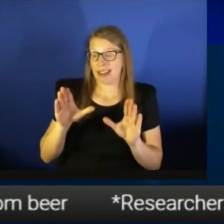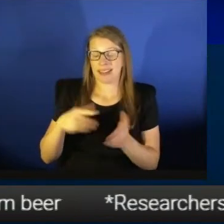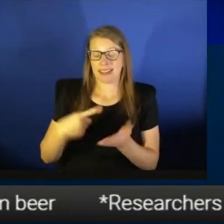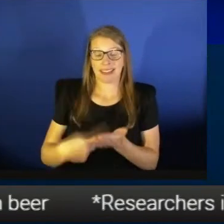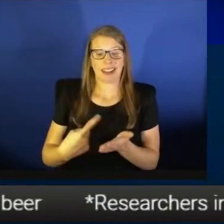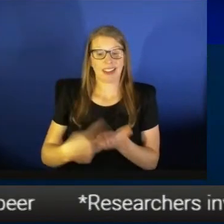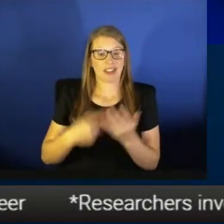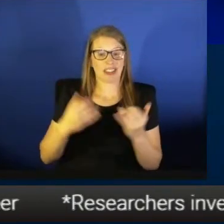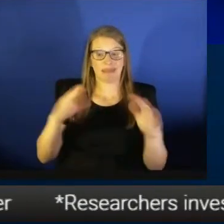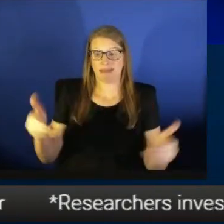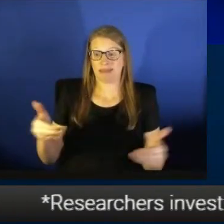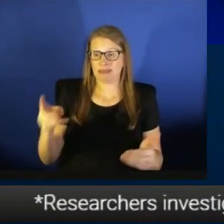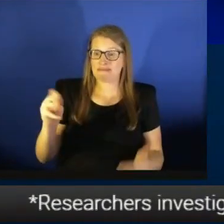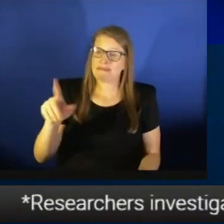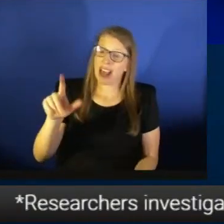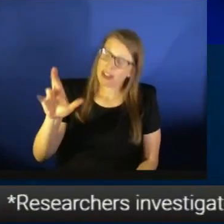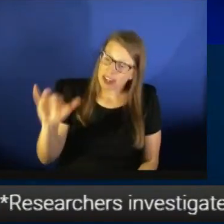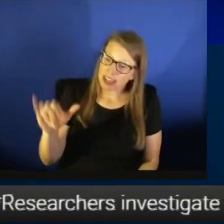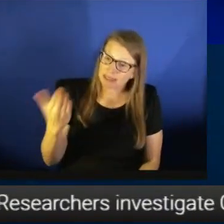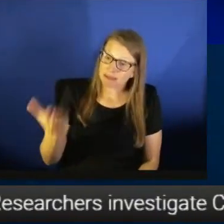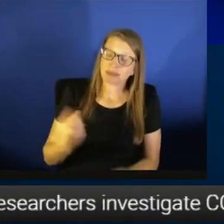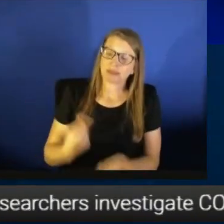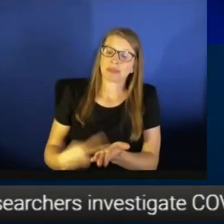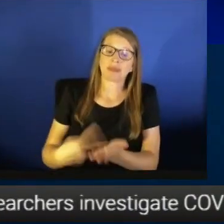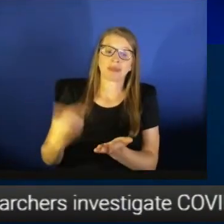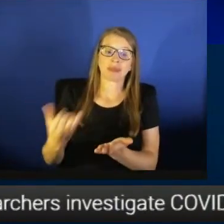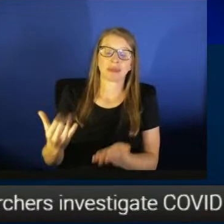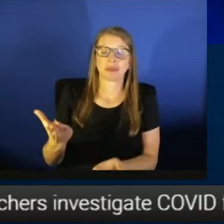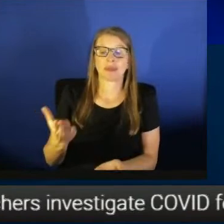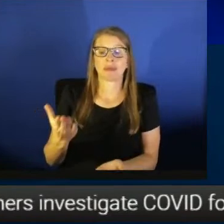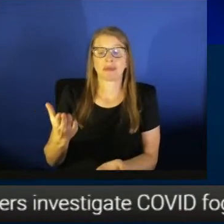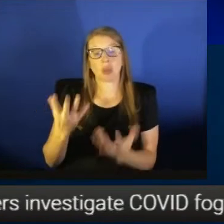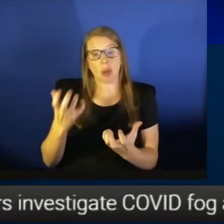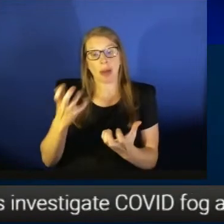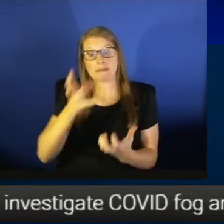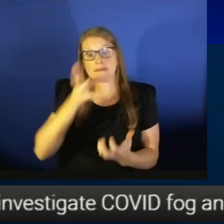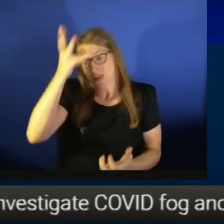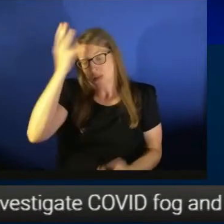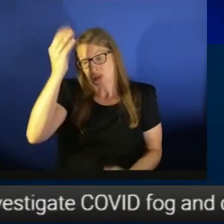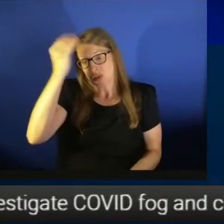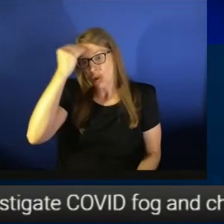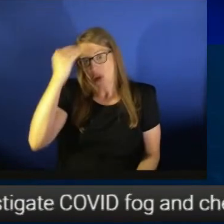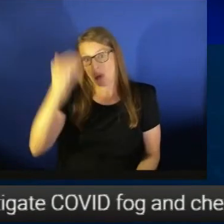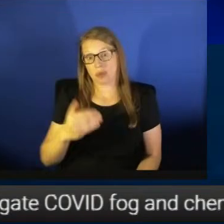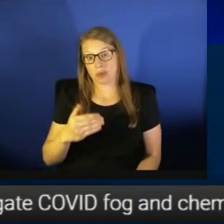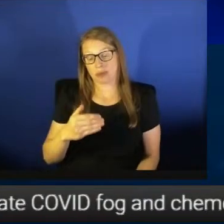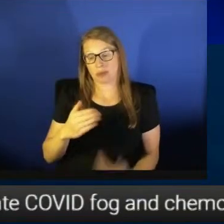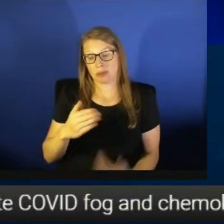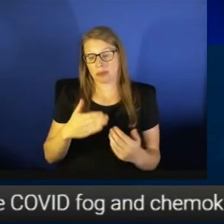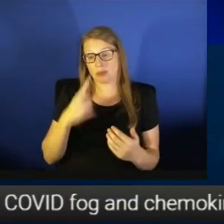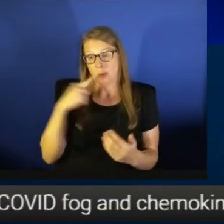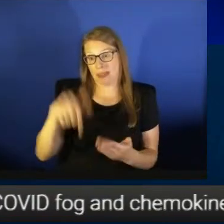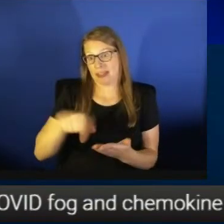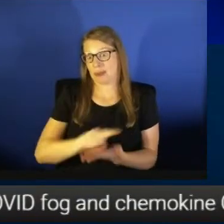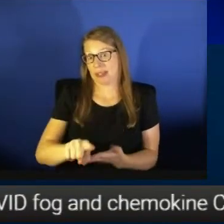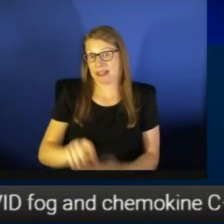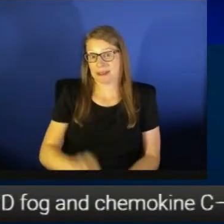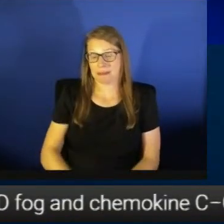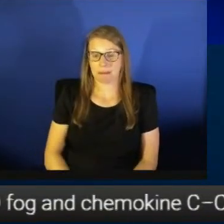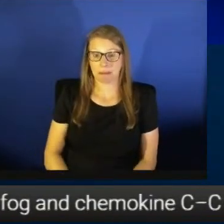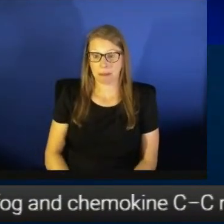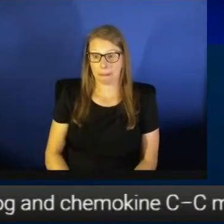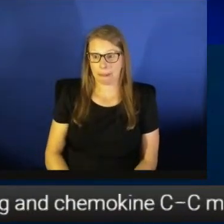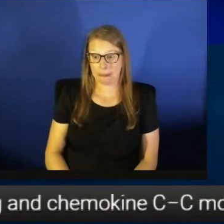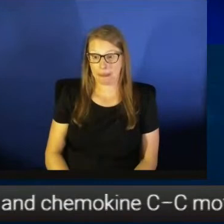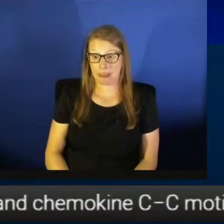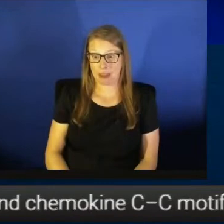with you. Just what is your message? What do you want parents to know as they head out to these clinics, fully stocked clinics, ready to give out